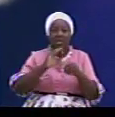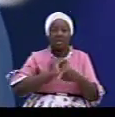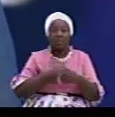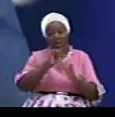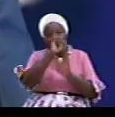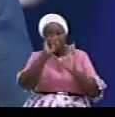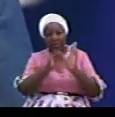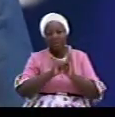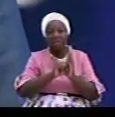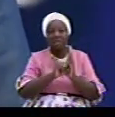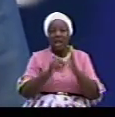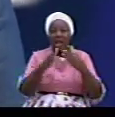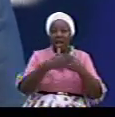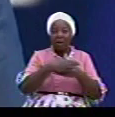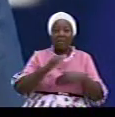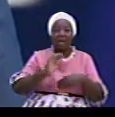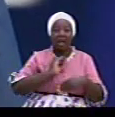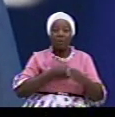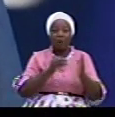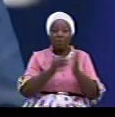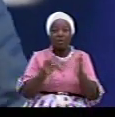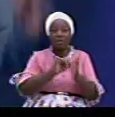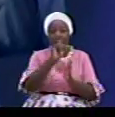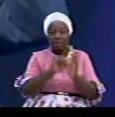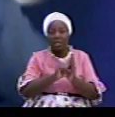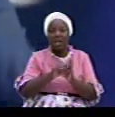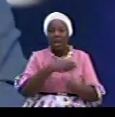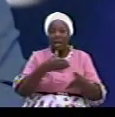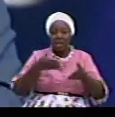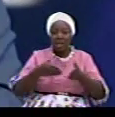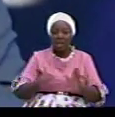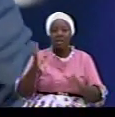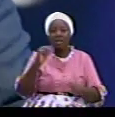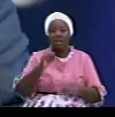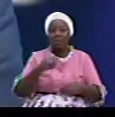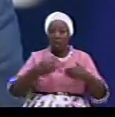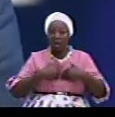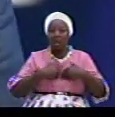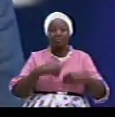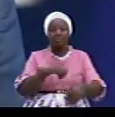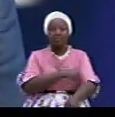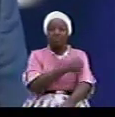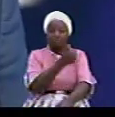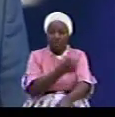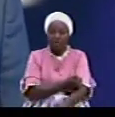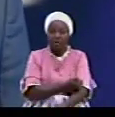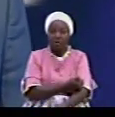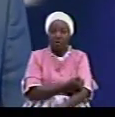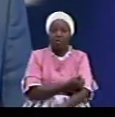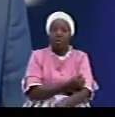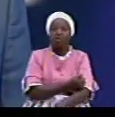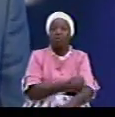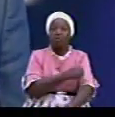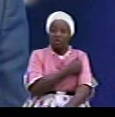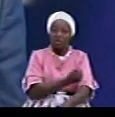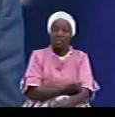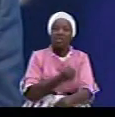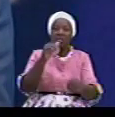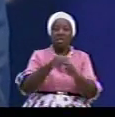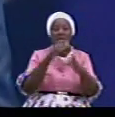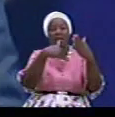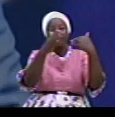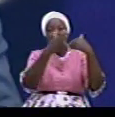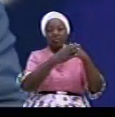after our likeness, and let them have dominion. Dominion in heaven by